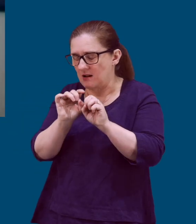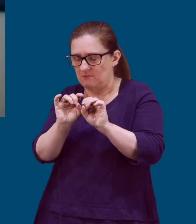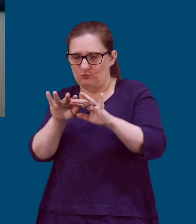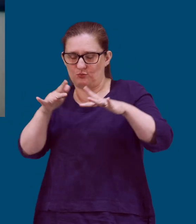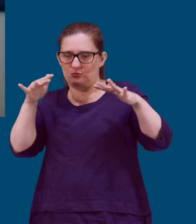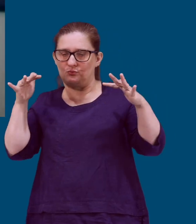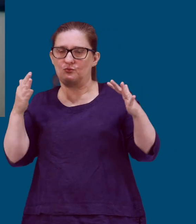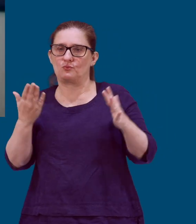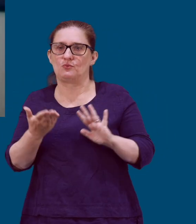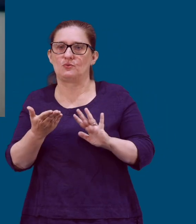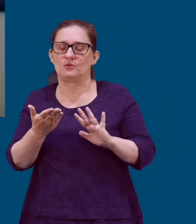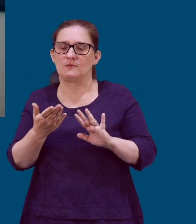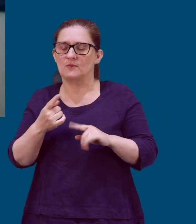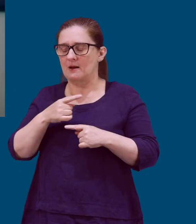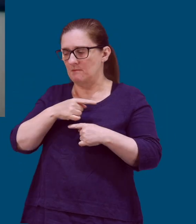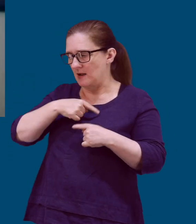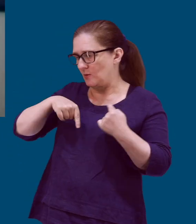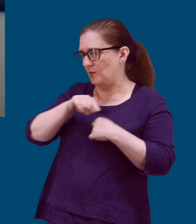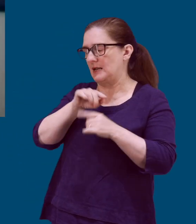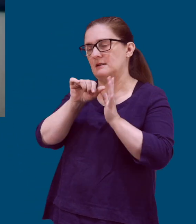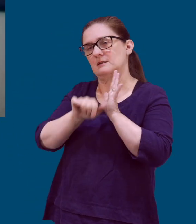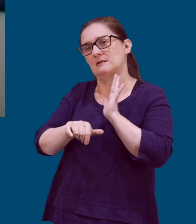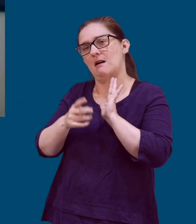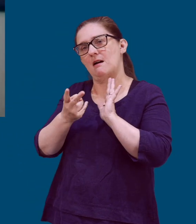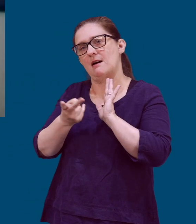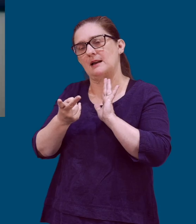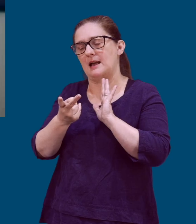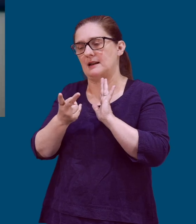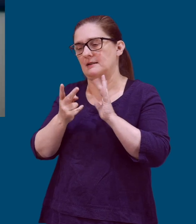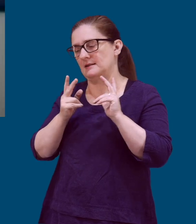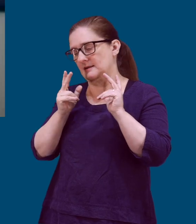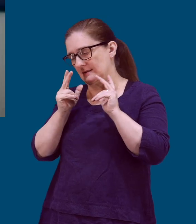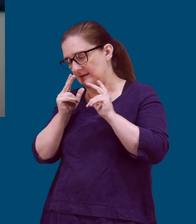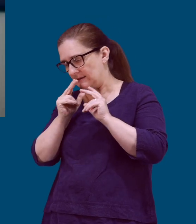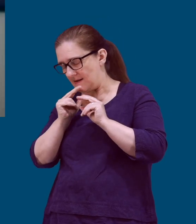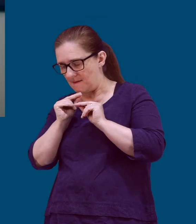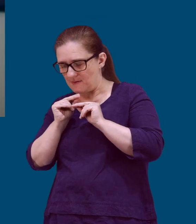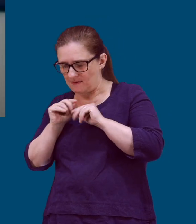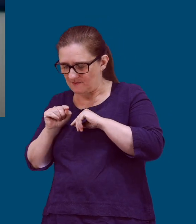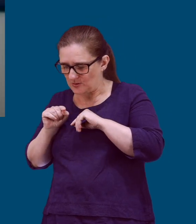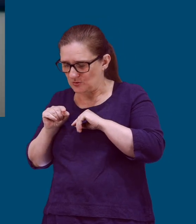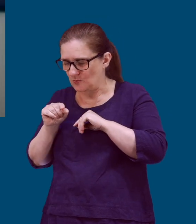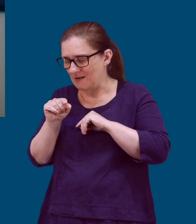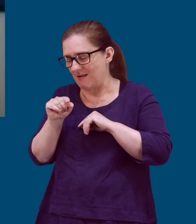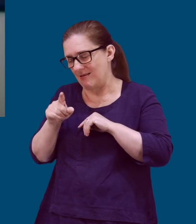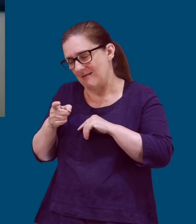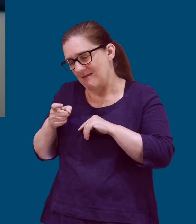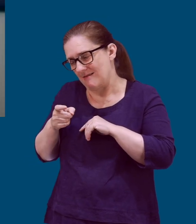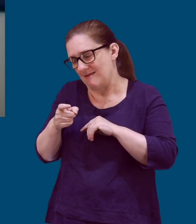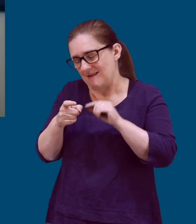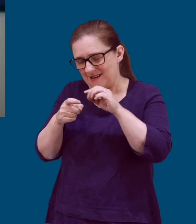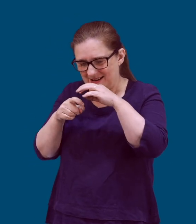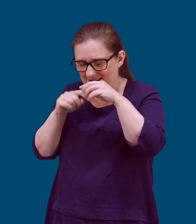incandescent. May we start again, sleeping little squiggles in a sticky